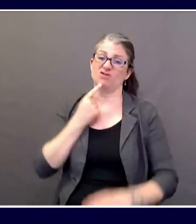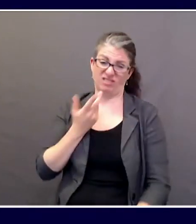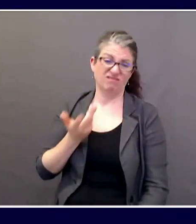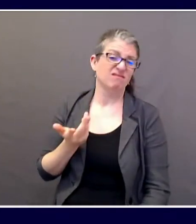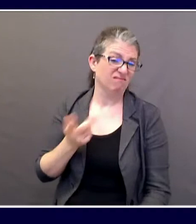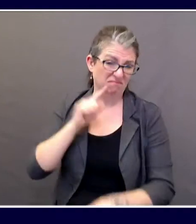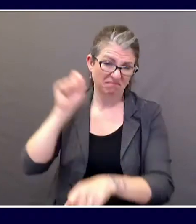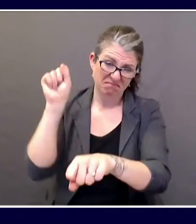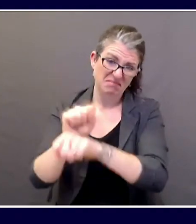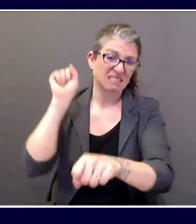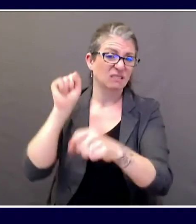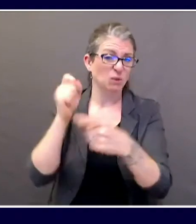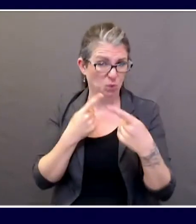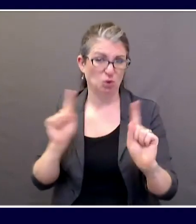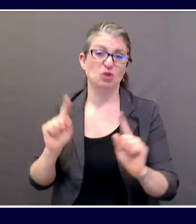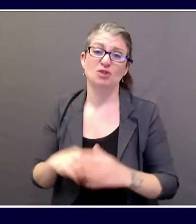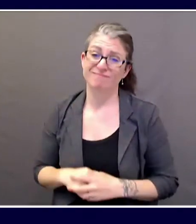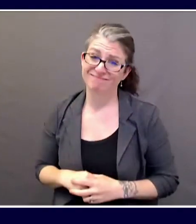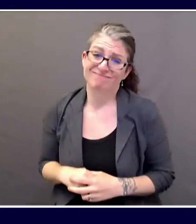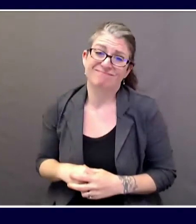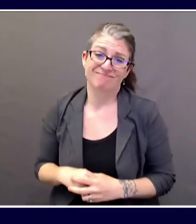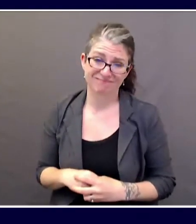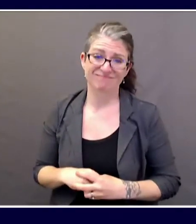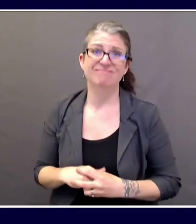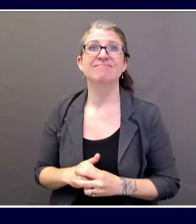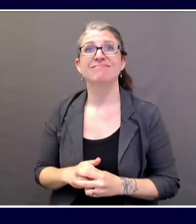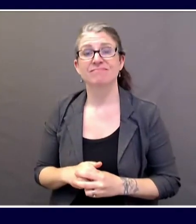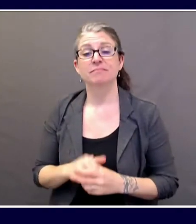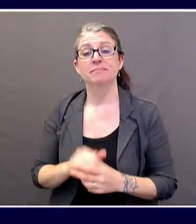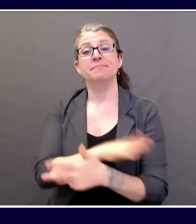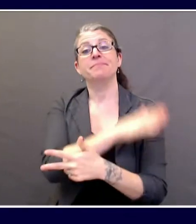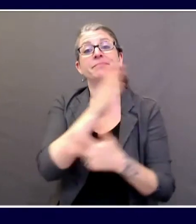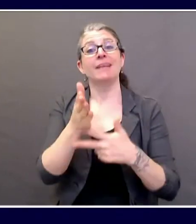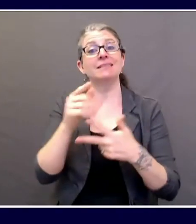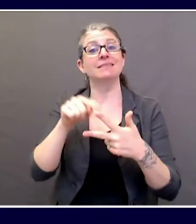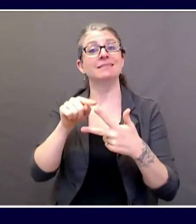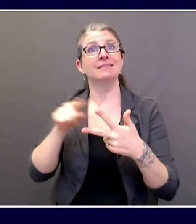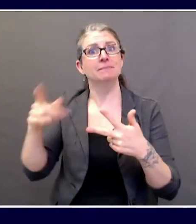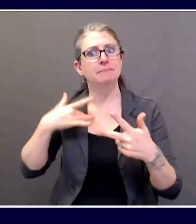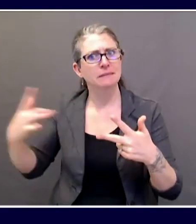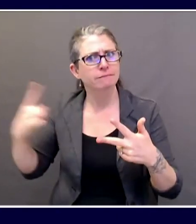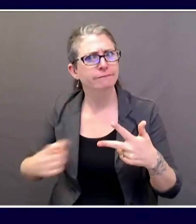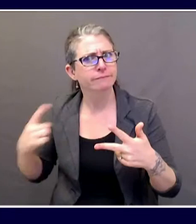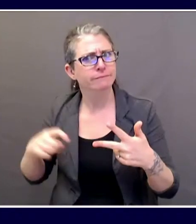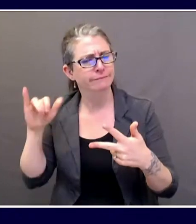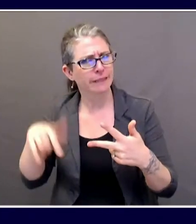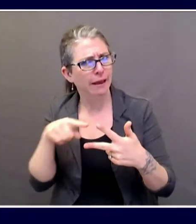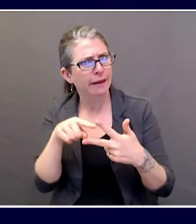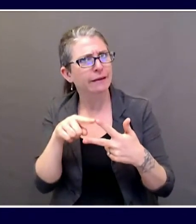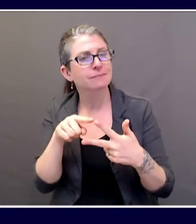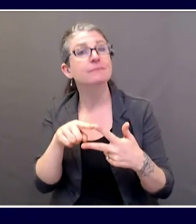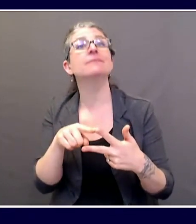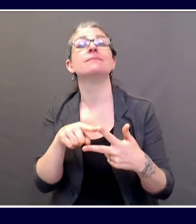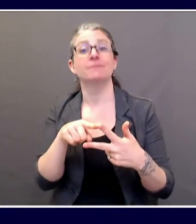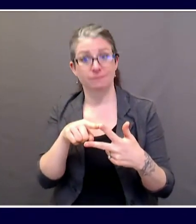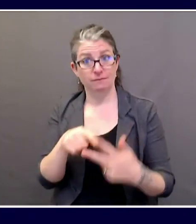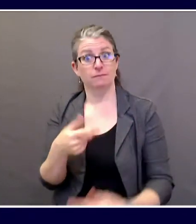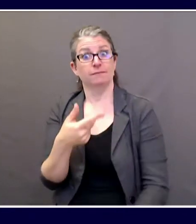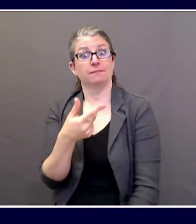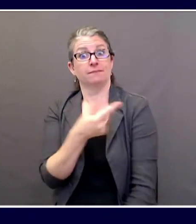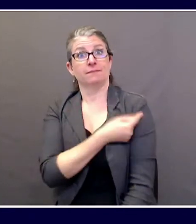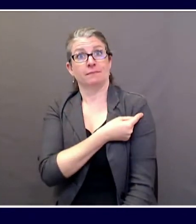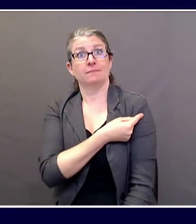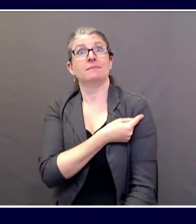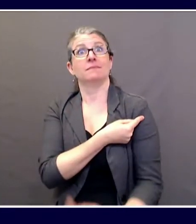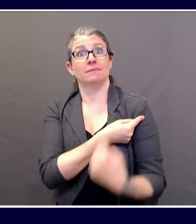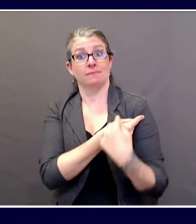of vaccines might be fatal. Now, this is something that's been circulated in various quarters for a